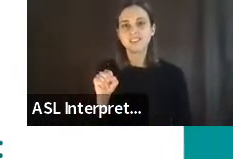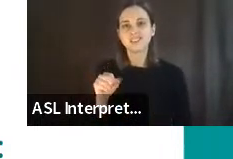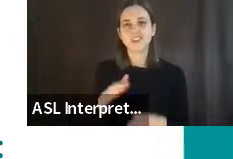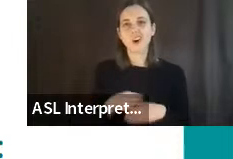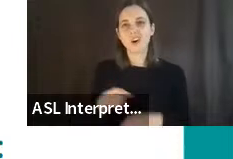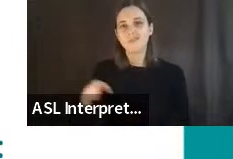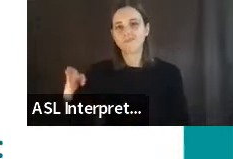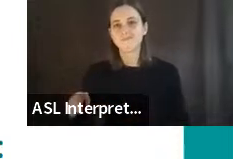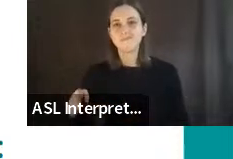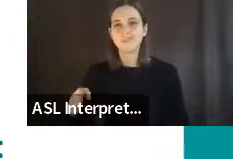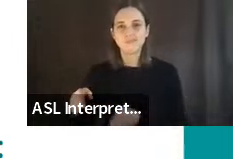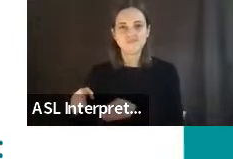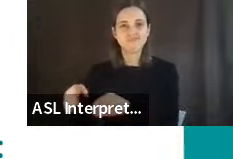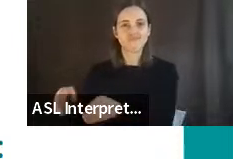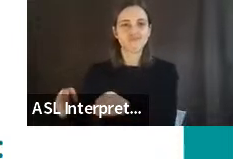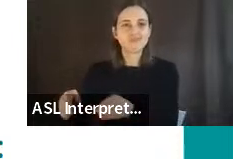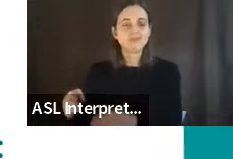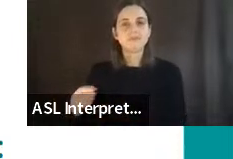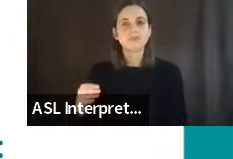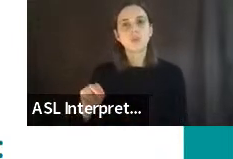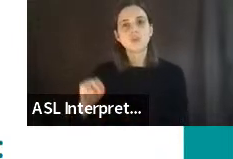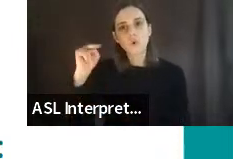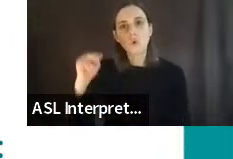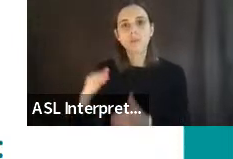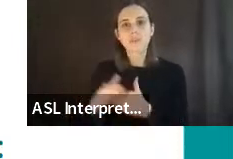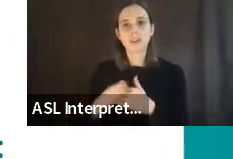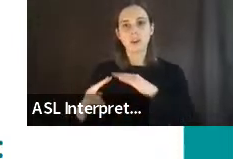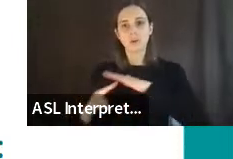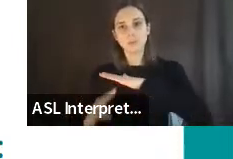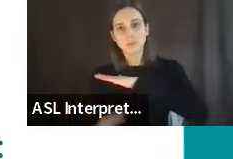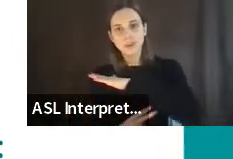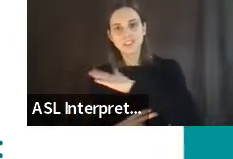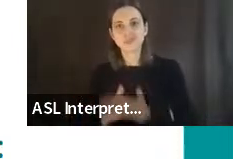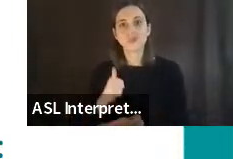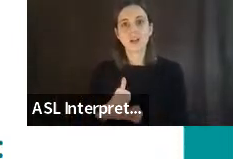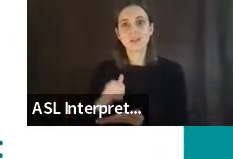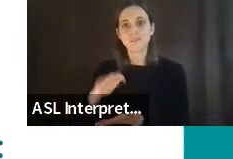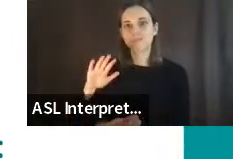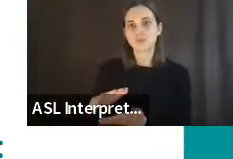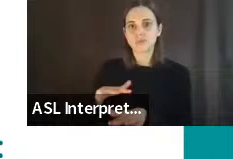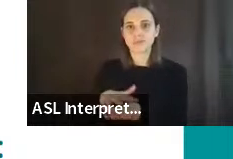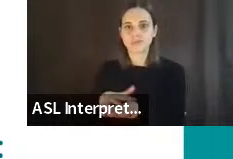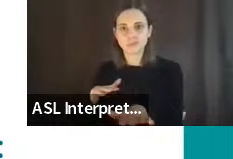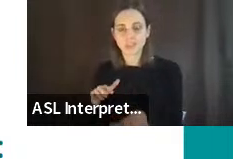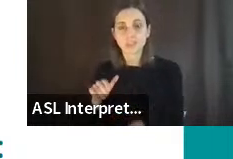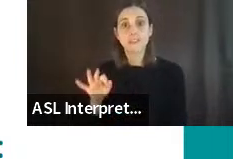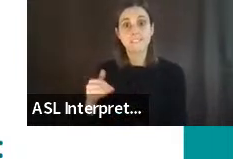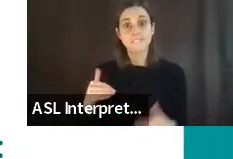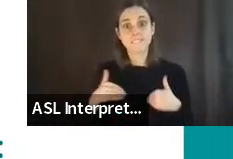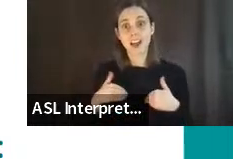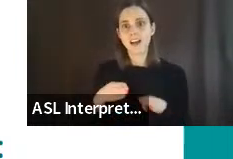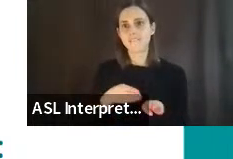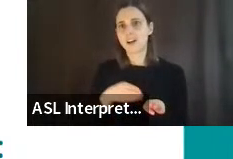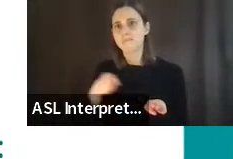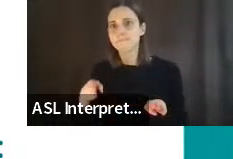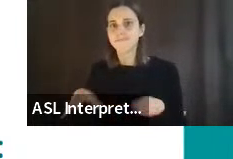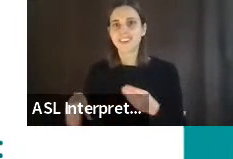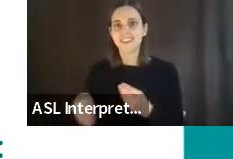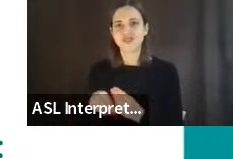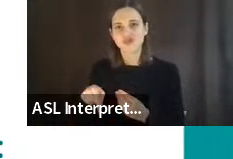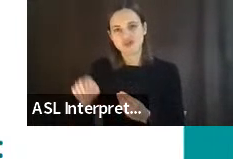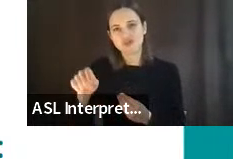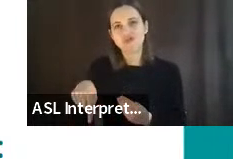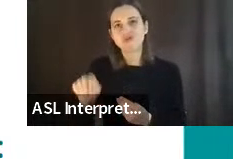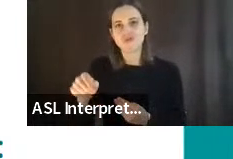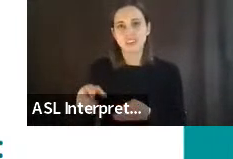of the kind of bridge to kind of try to help facilitate that where there are shoulders that is being used. And as